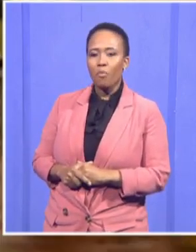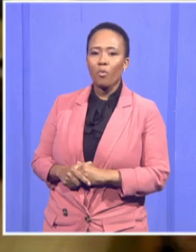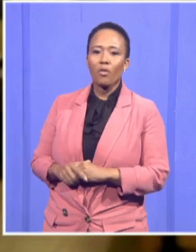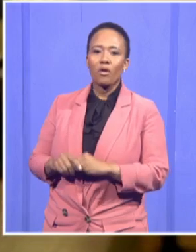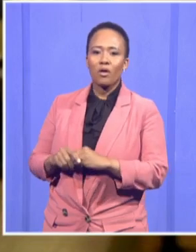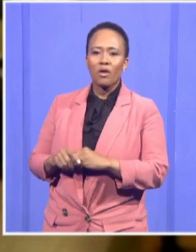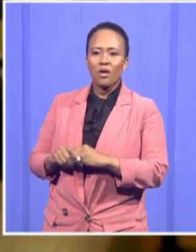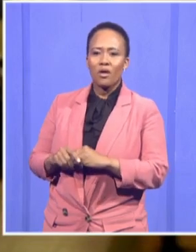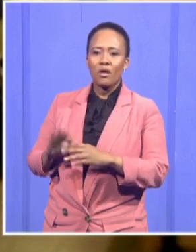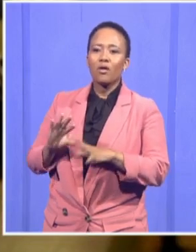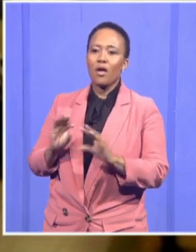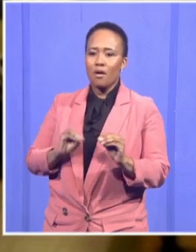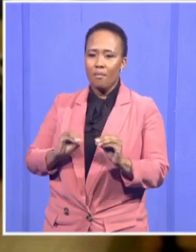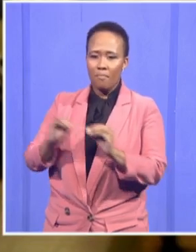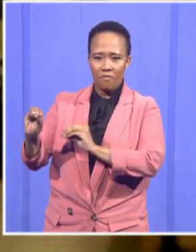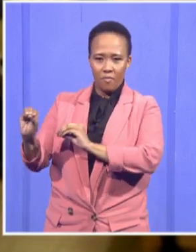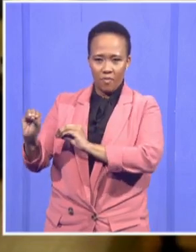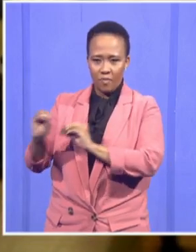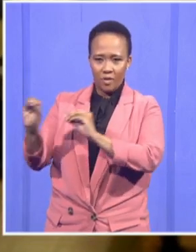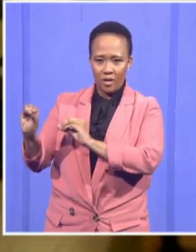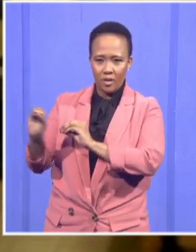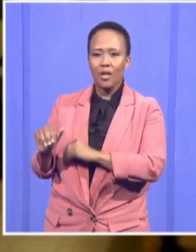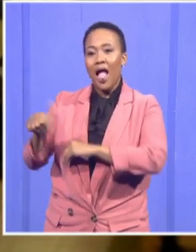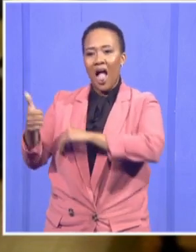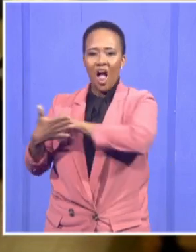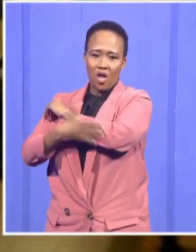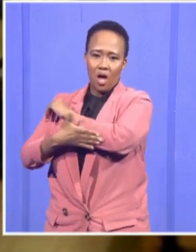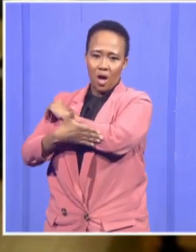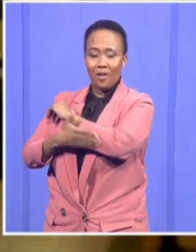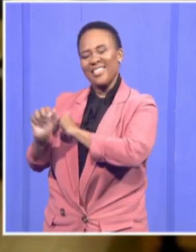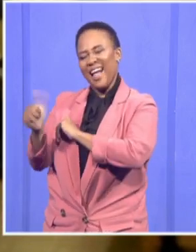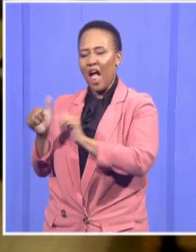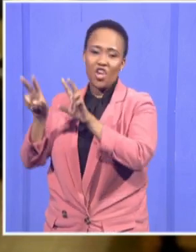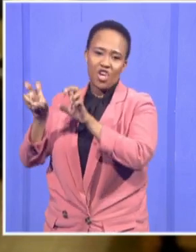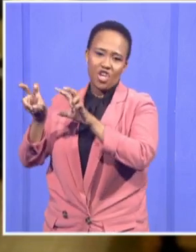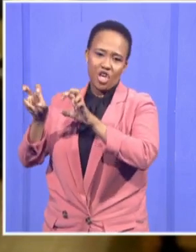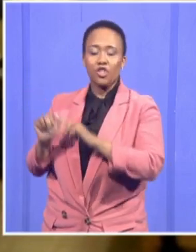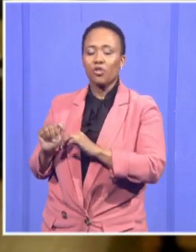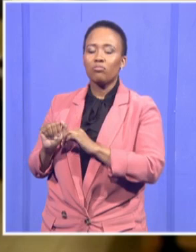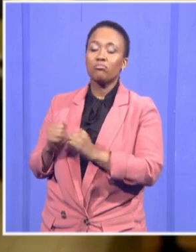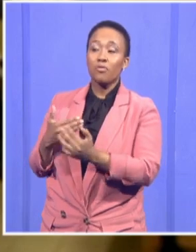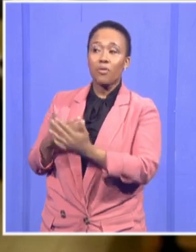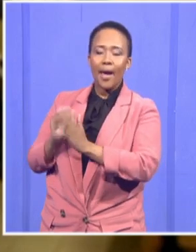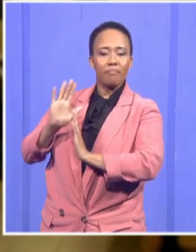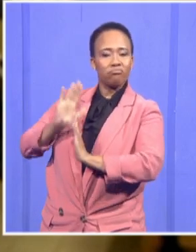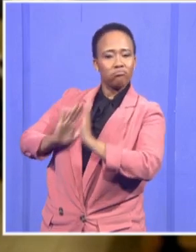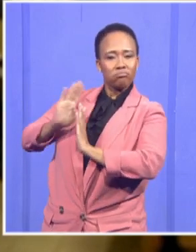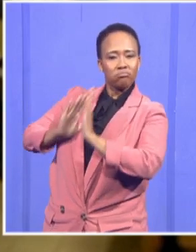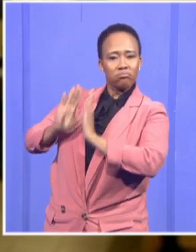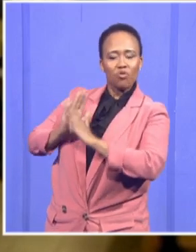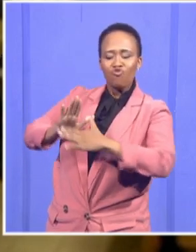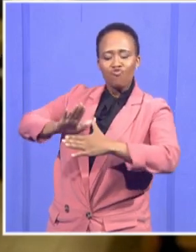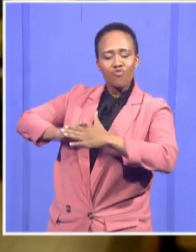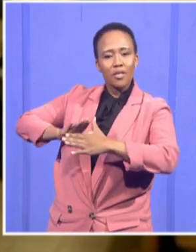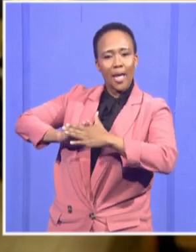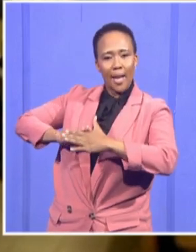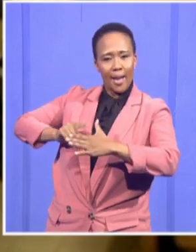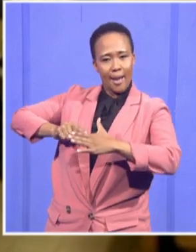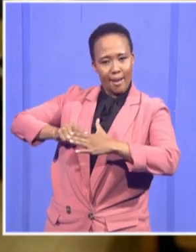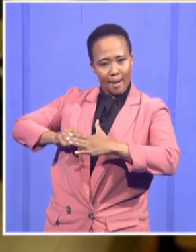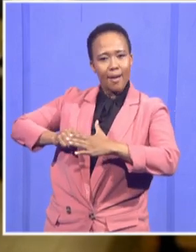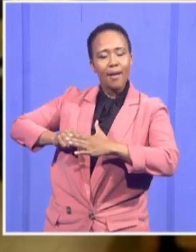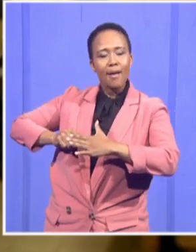right now. You've already stated that you are going to oppose that. Just take us through the reasons why you, as